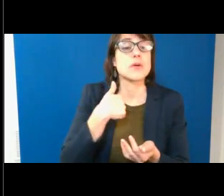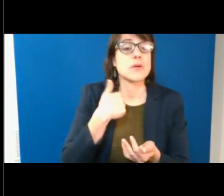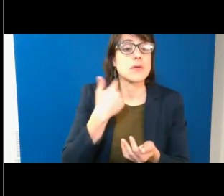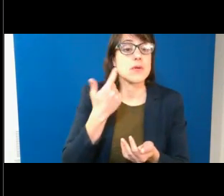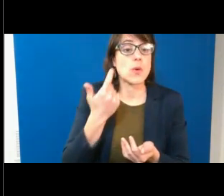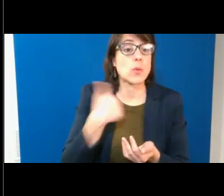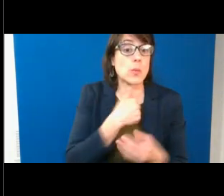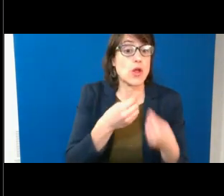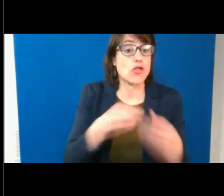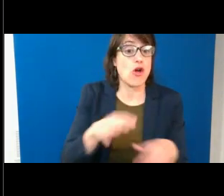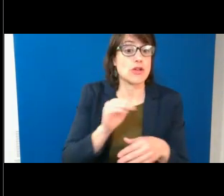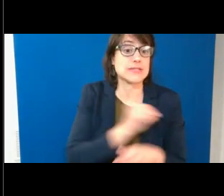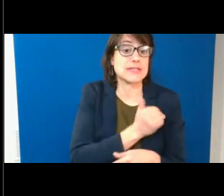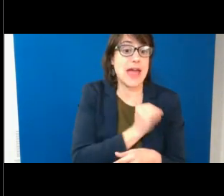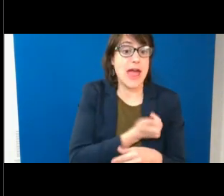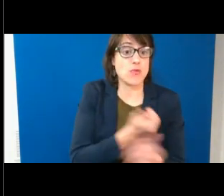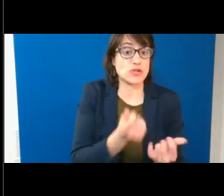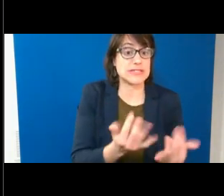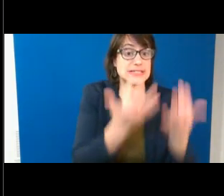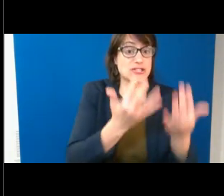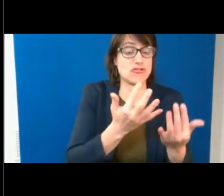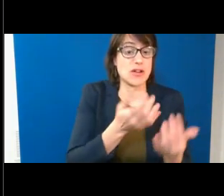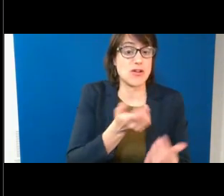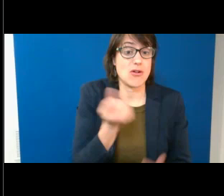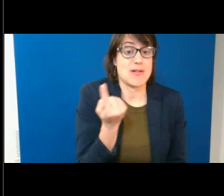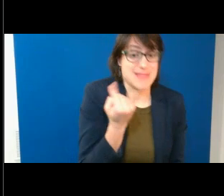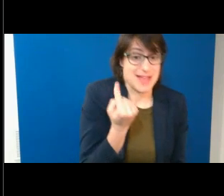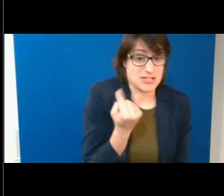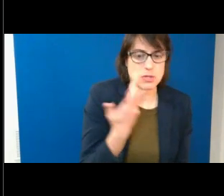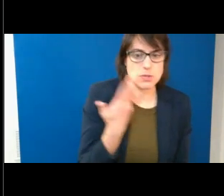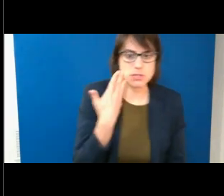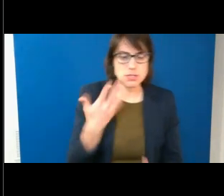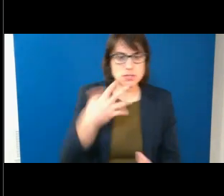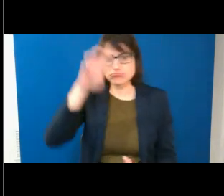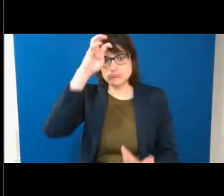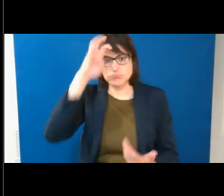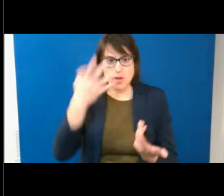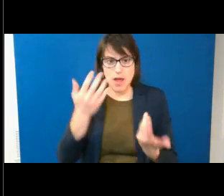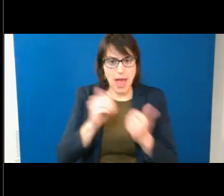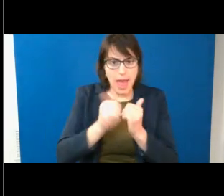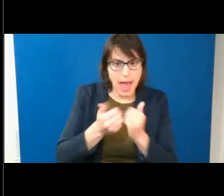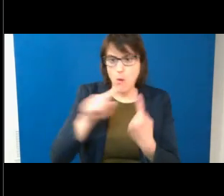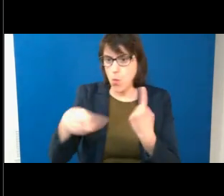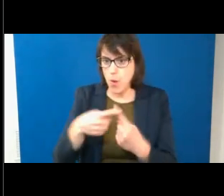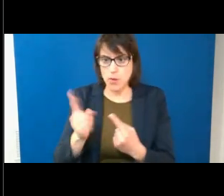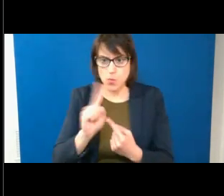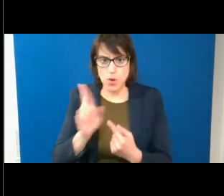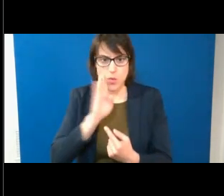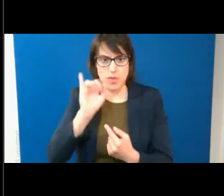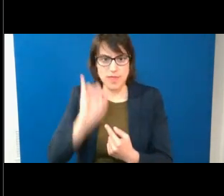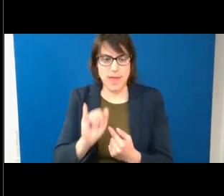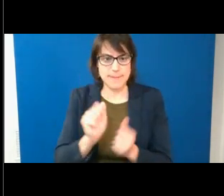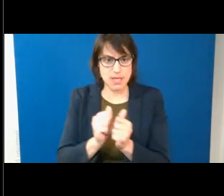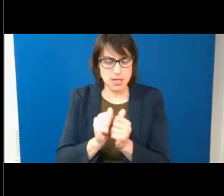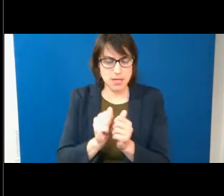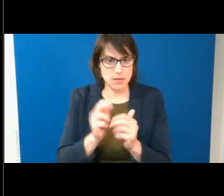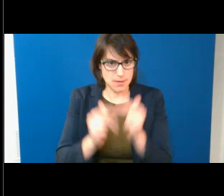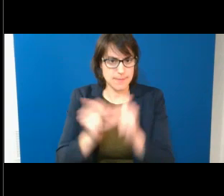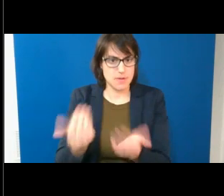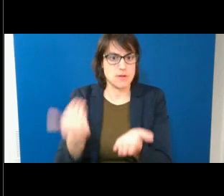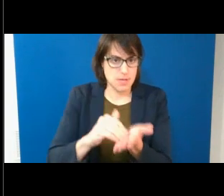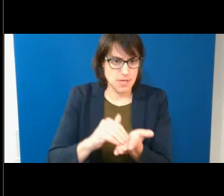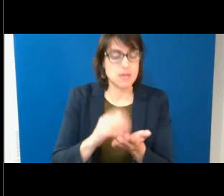as to how and when and where that will be rebuilt. And we are at capacity in terms of our waste storage, and